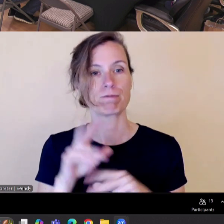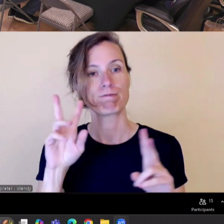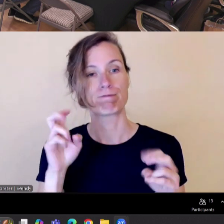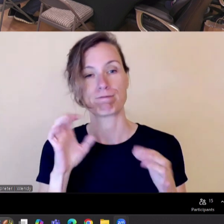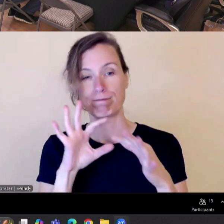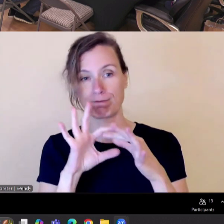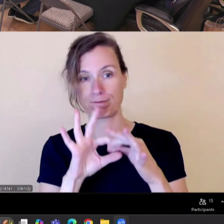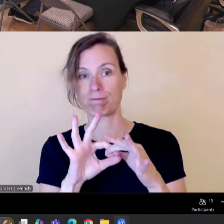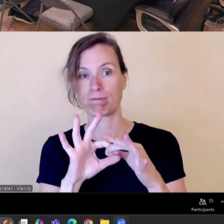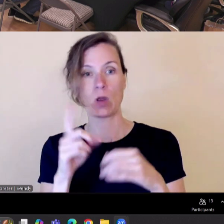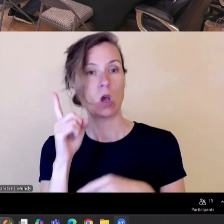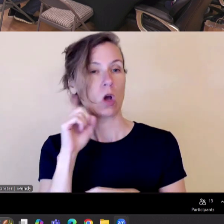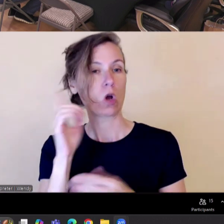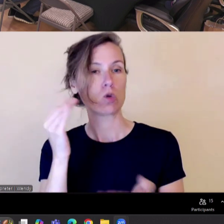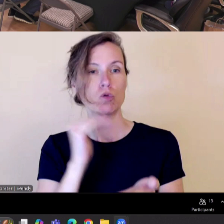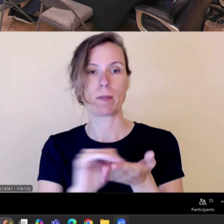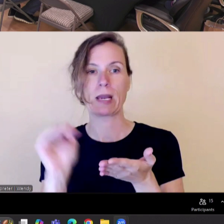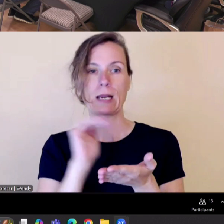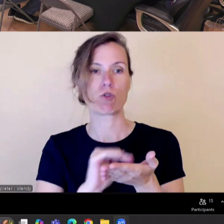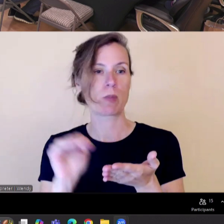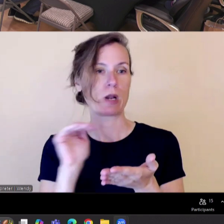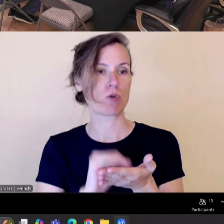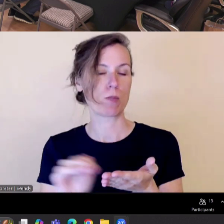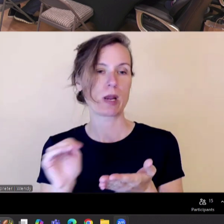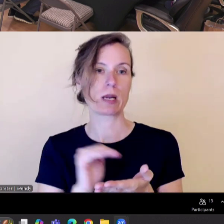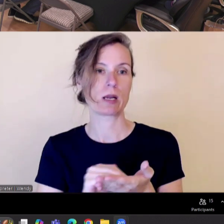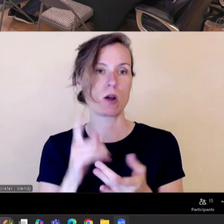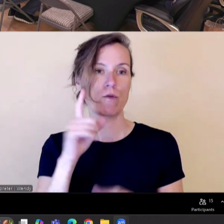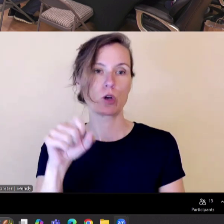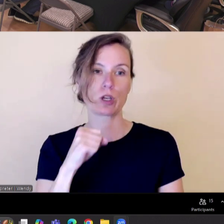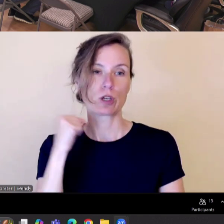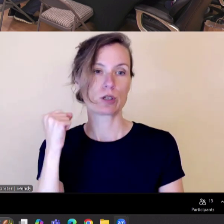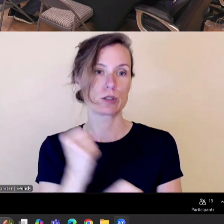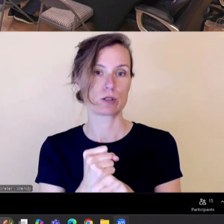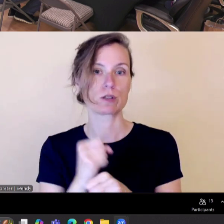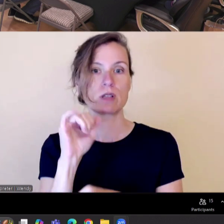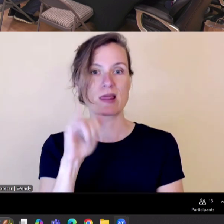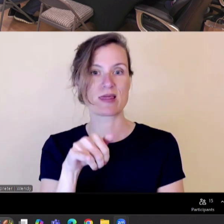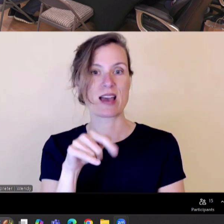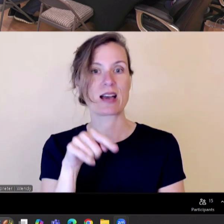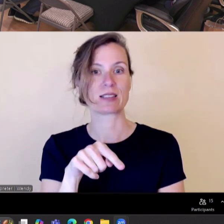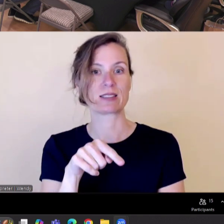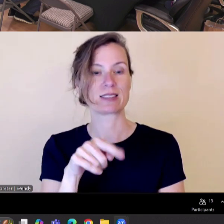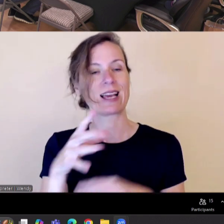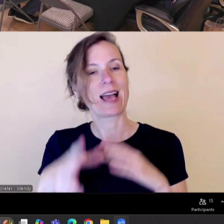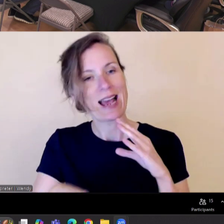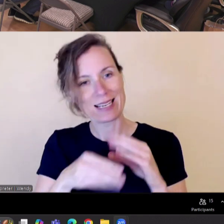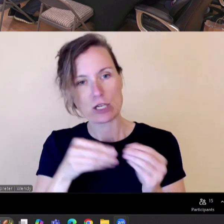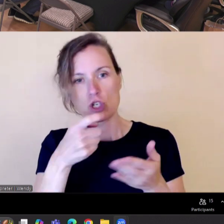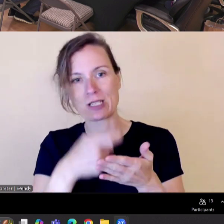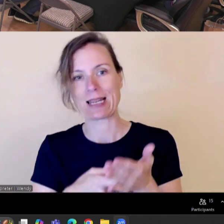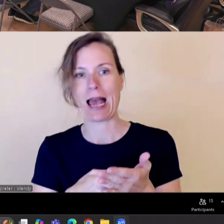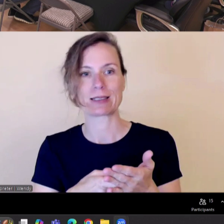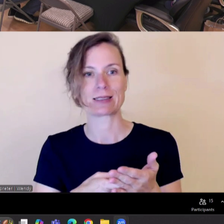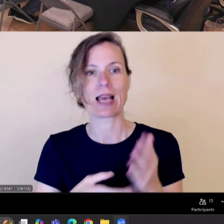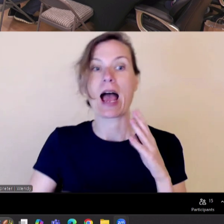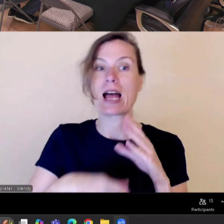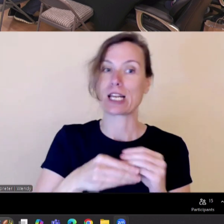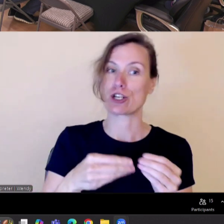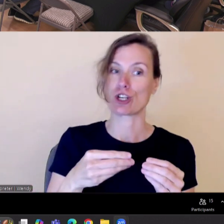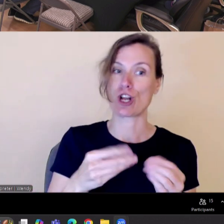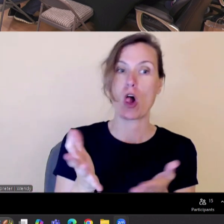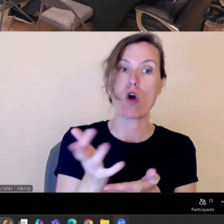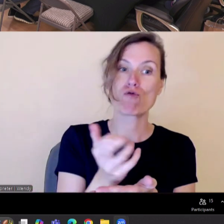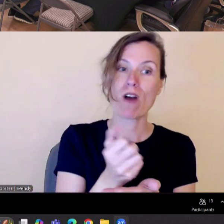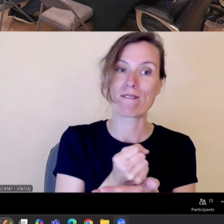repeated for decades now, that this is an additional tax, an additional revenue generator. As your chief of